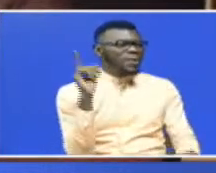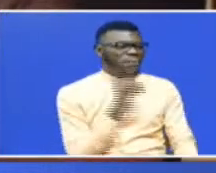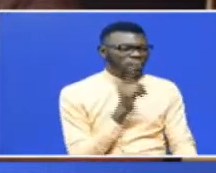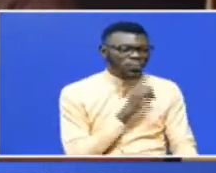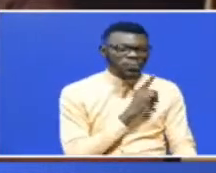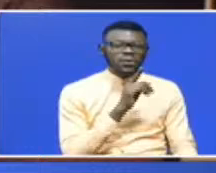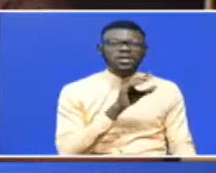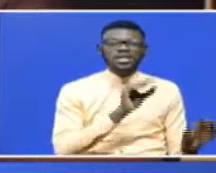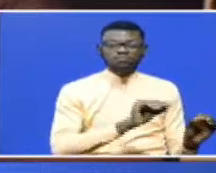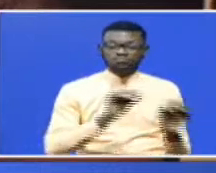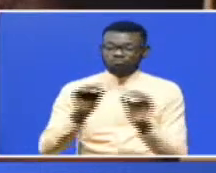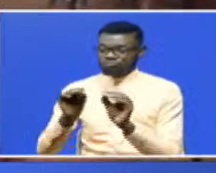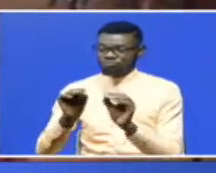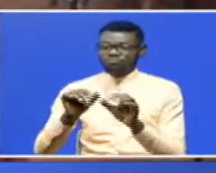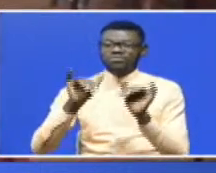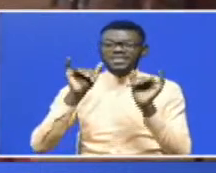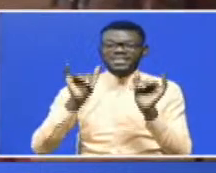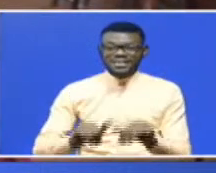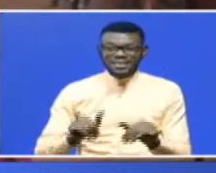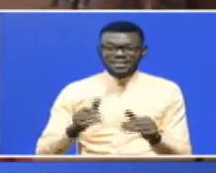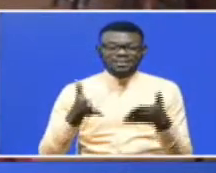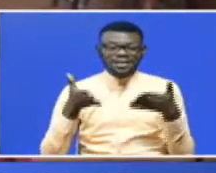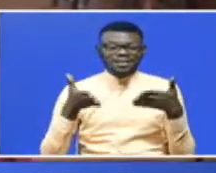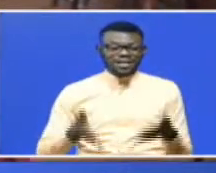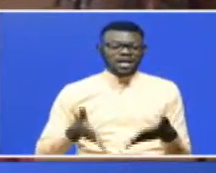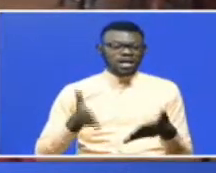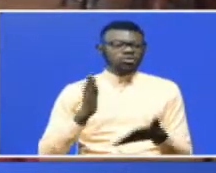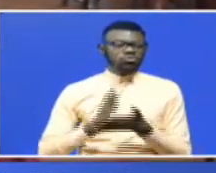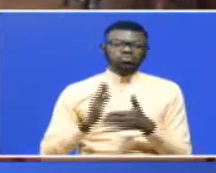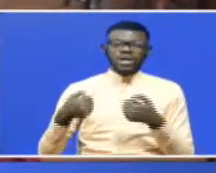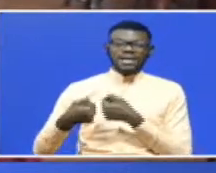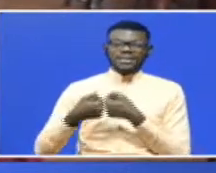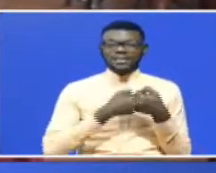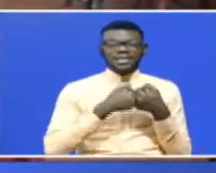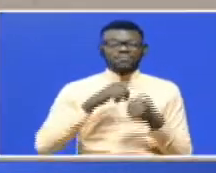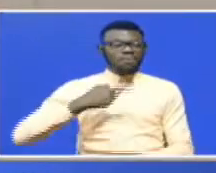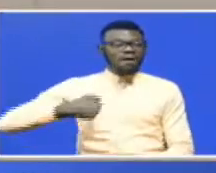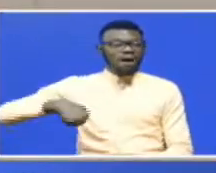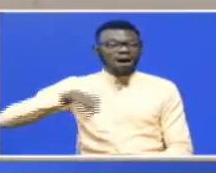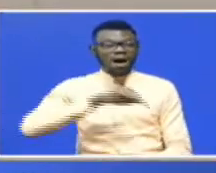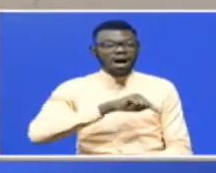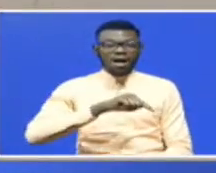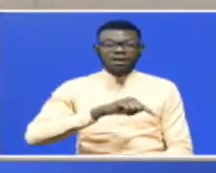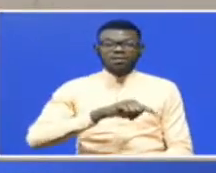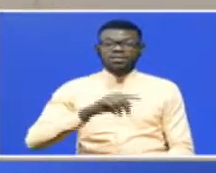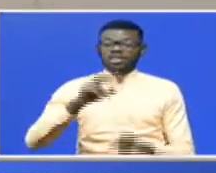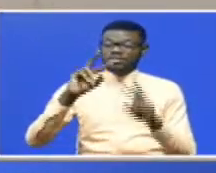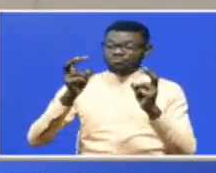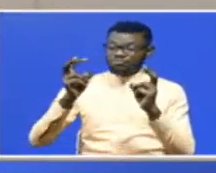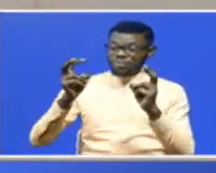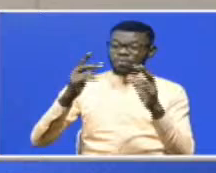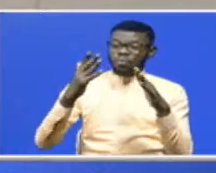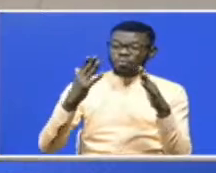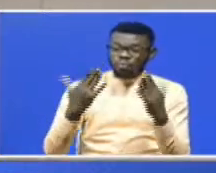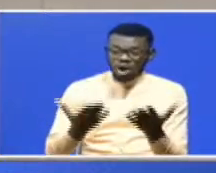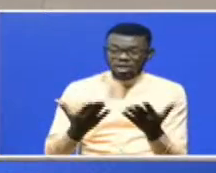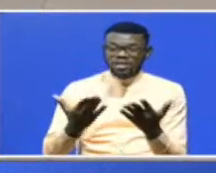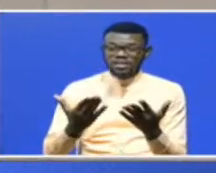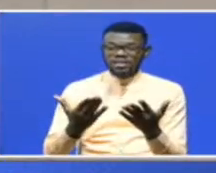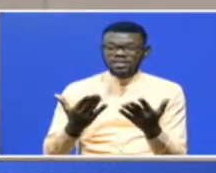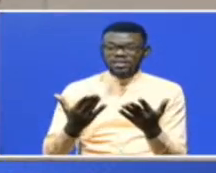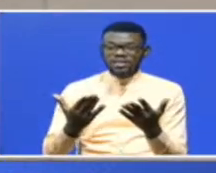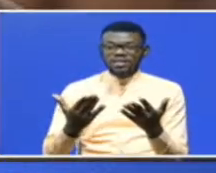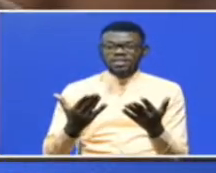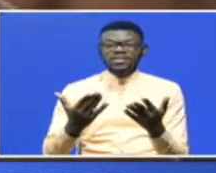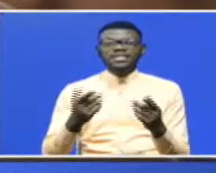here, and it has been a challenge for us. This year's theme for International Education Day is Recover and